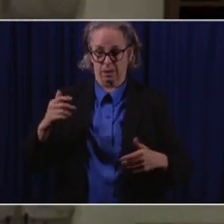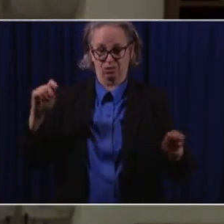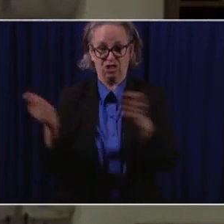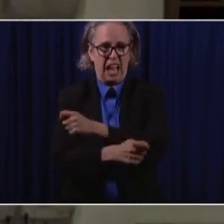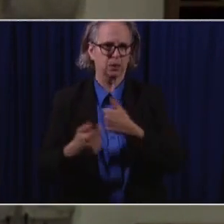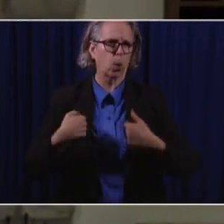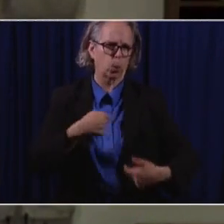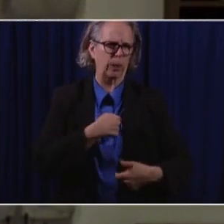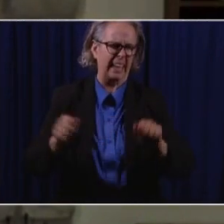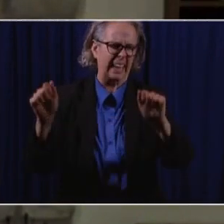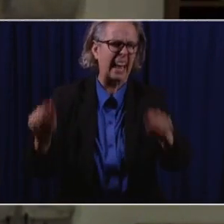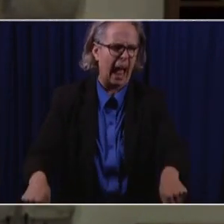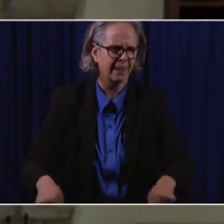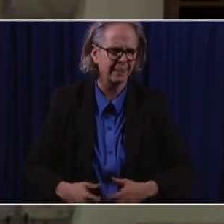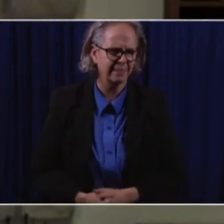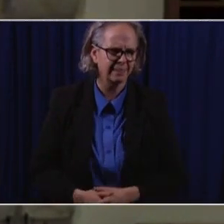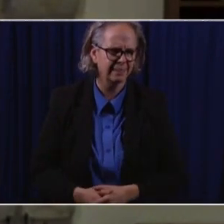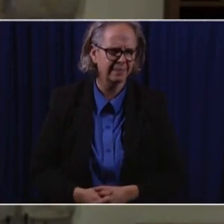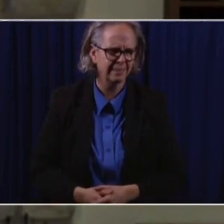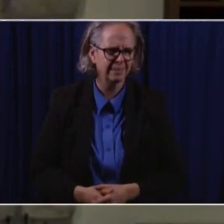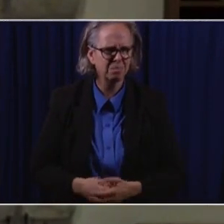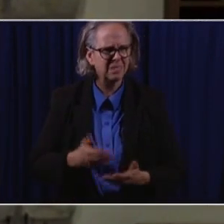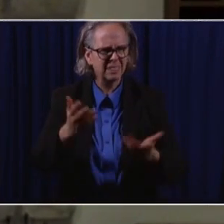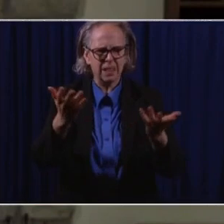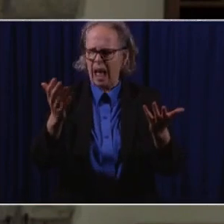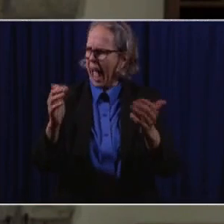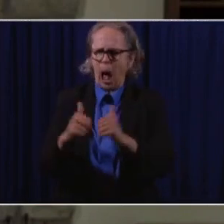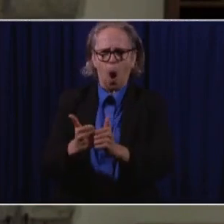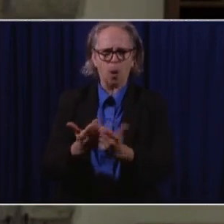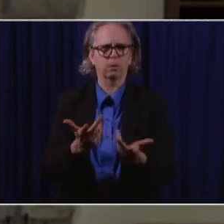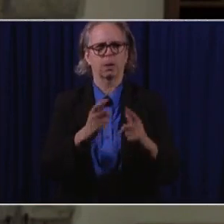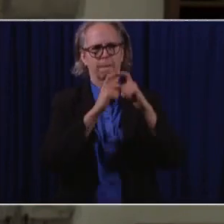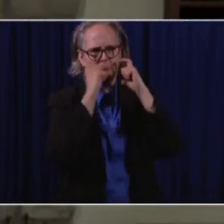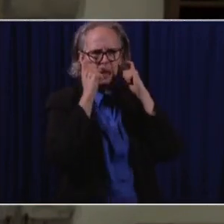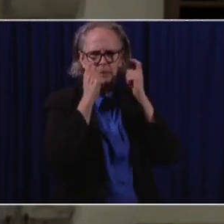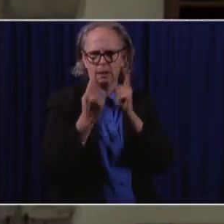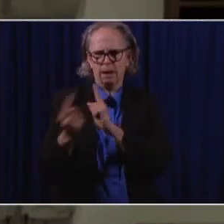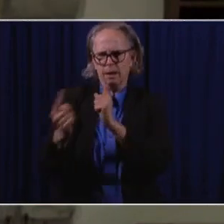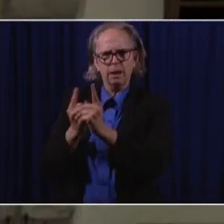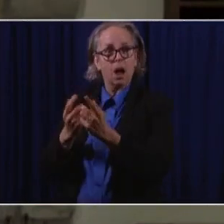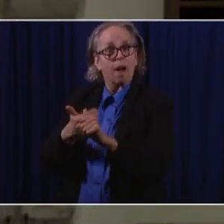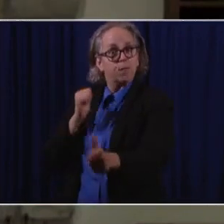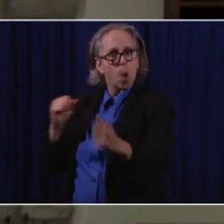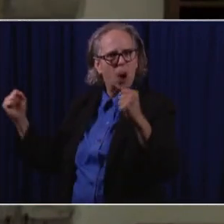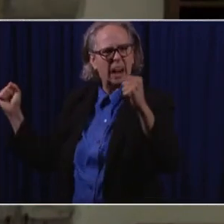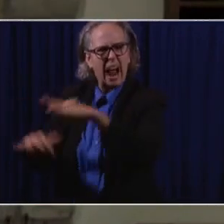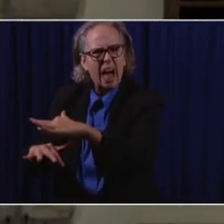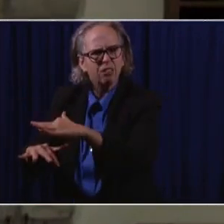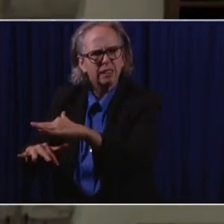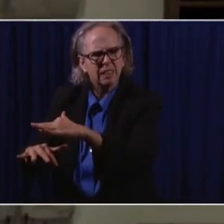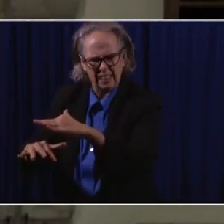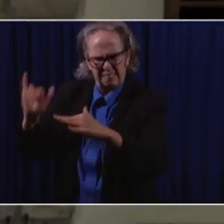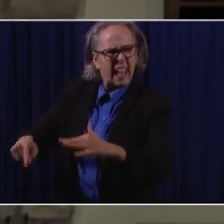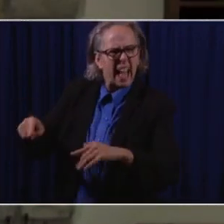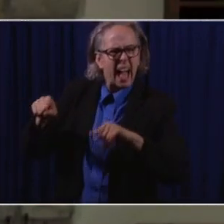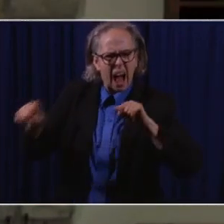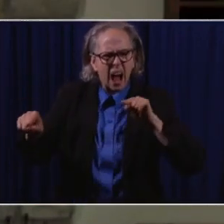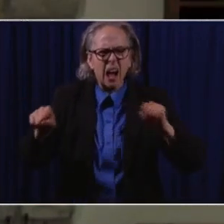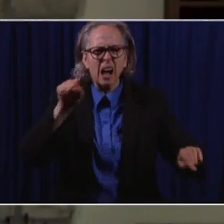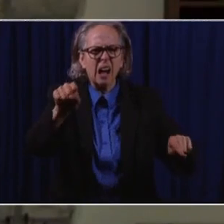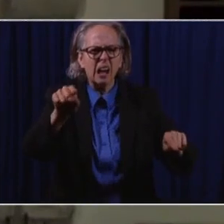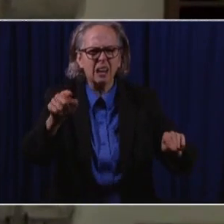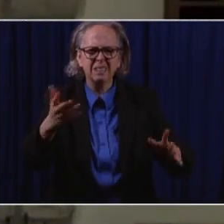avoiding being in situations where there can be spread, avoiding large gatherings of people, just really being